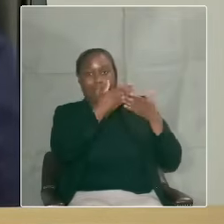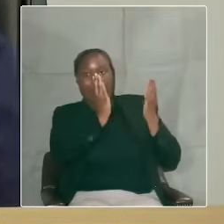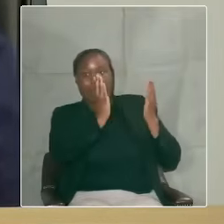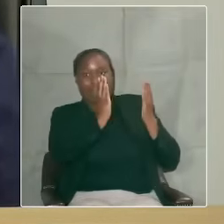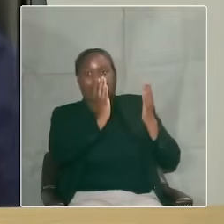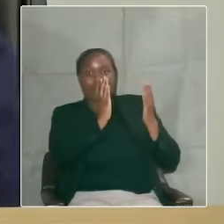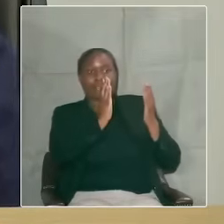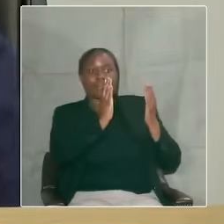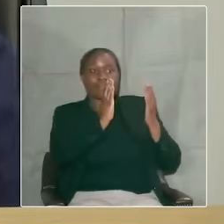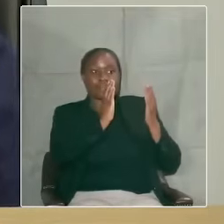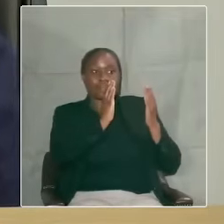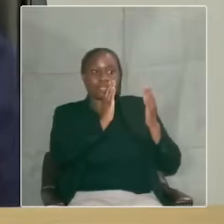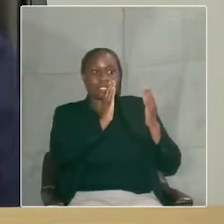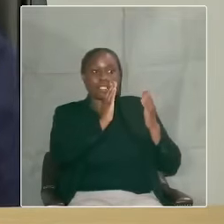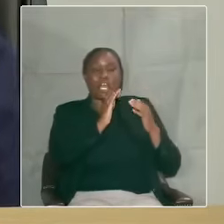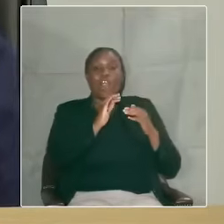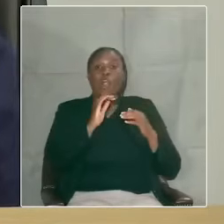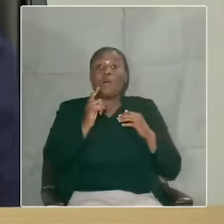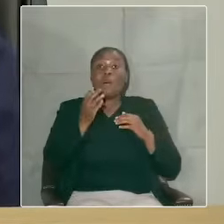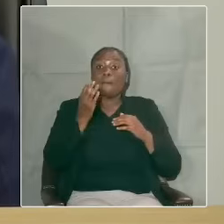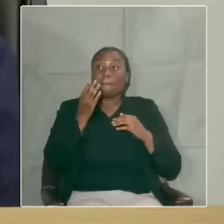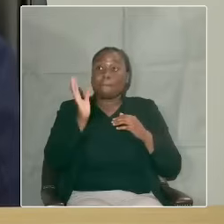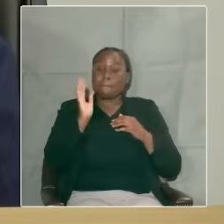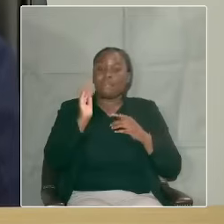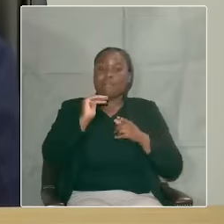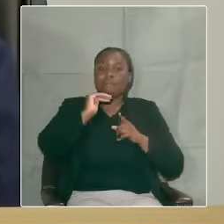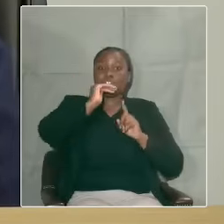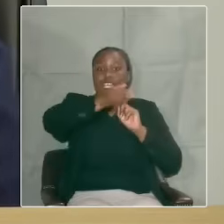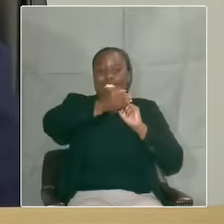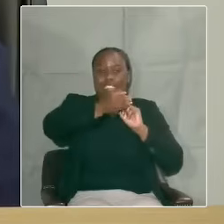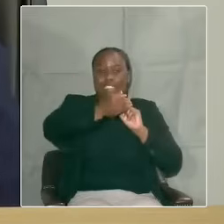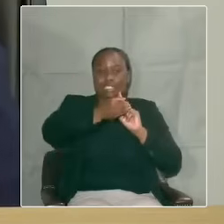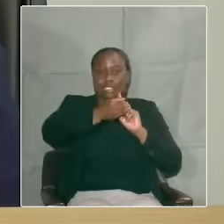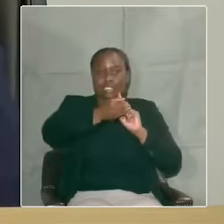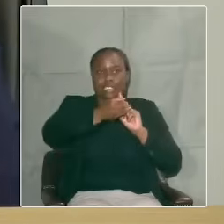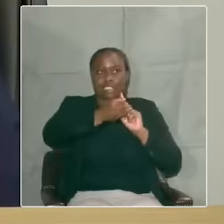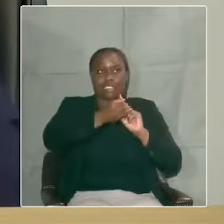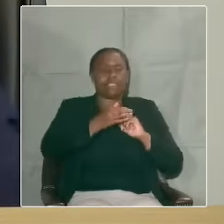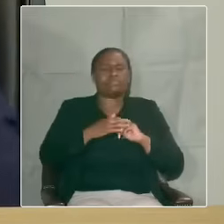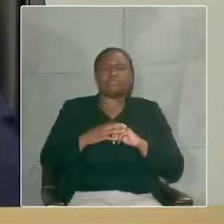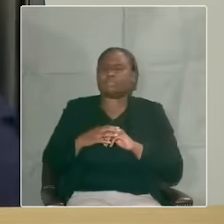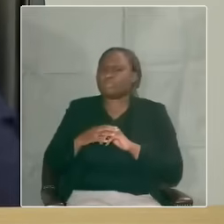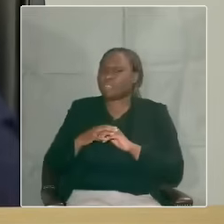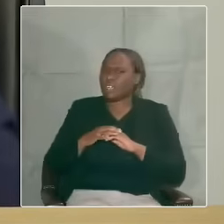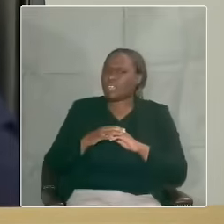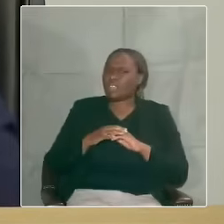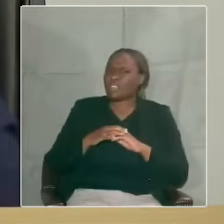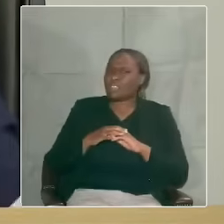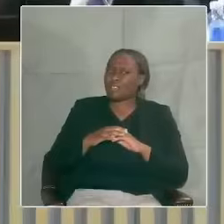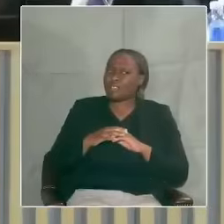called Big Five within the law enforcement criminal justice system. What is that?